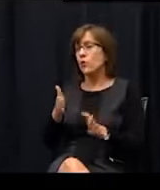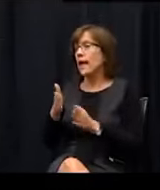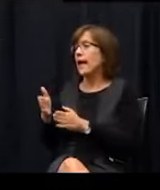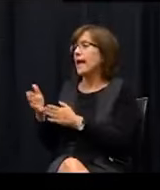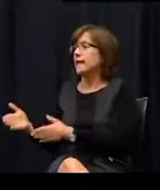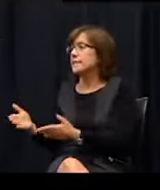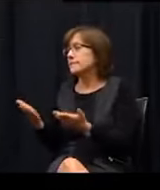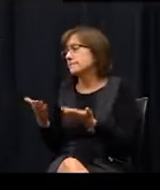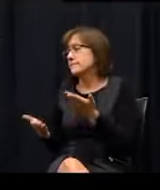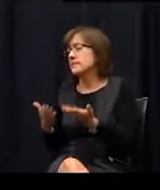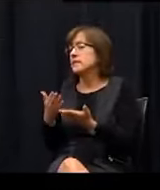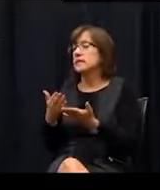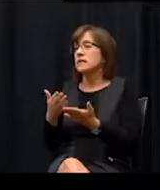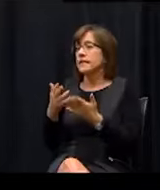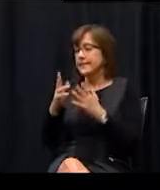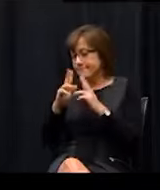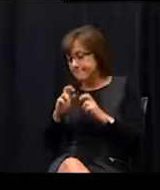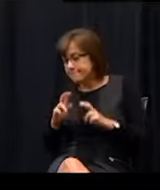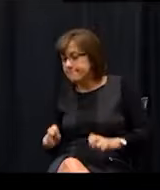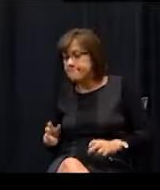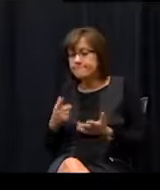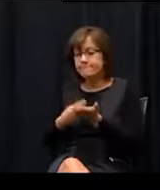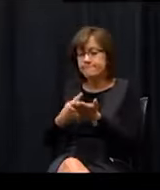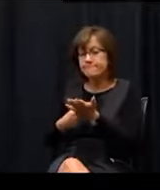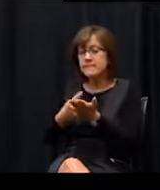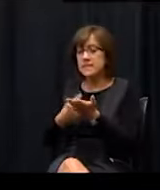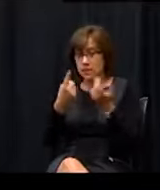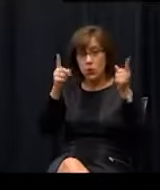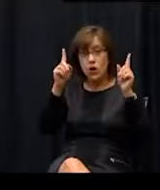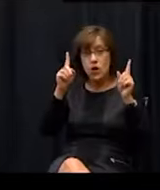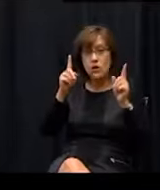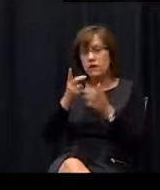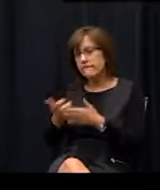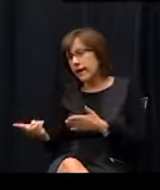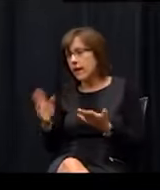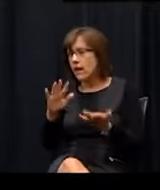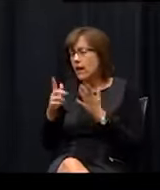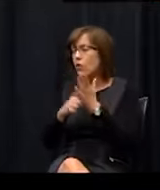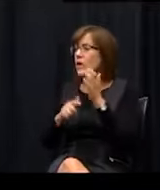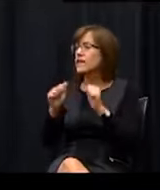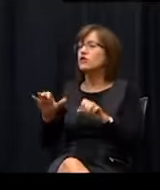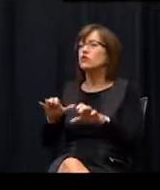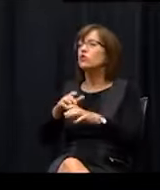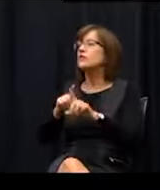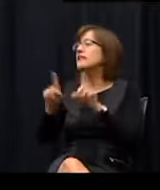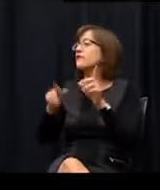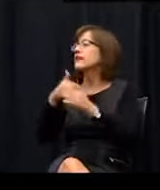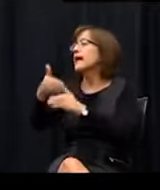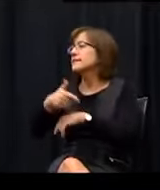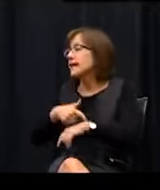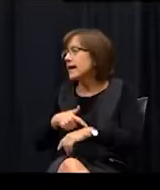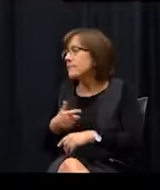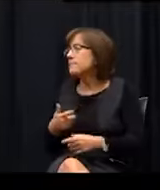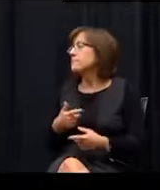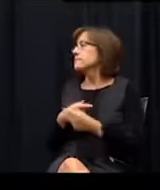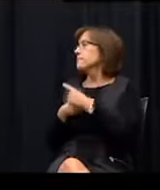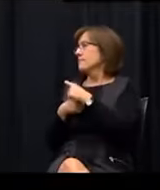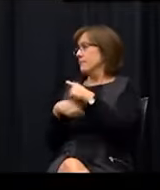kind of reflect and see, did that work for you? What could you have done differently? So I have a question. So you're working with how